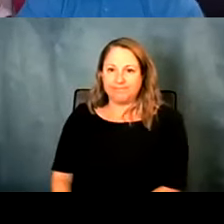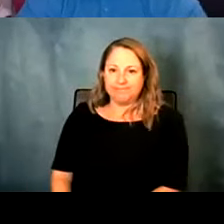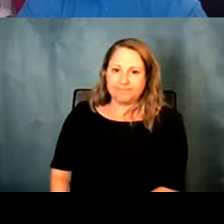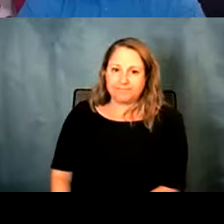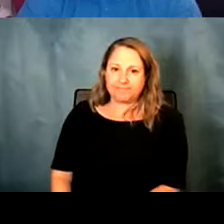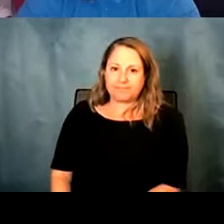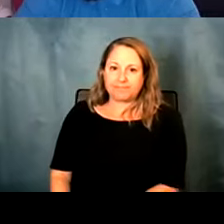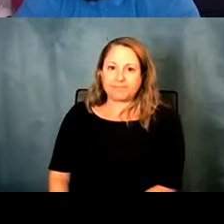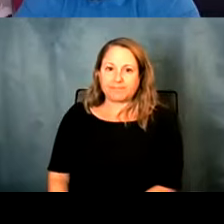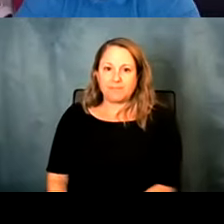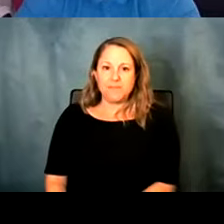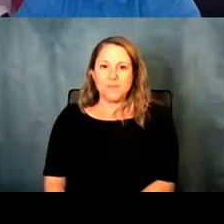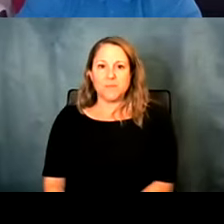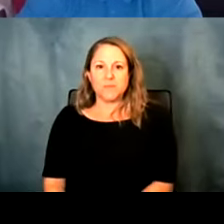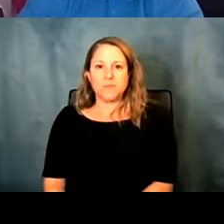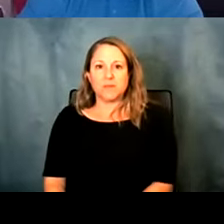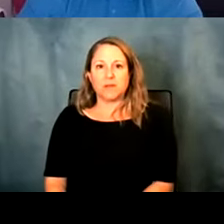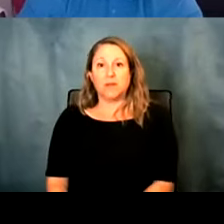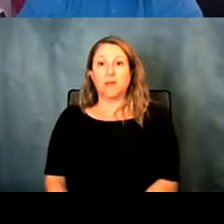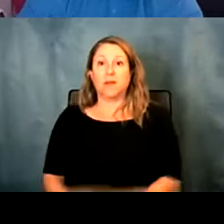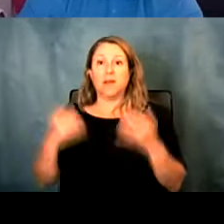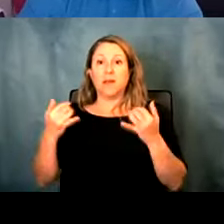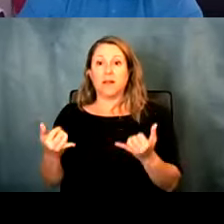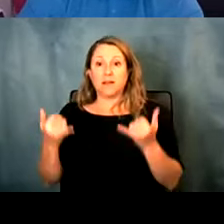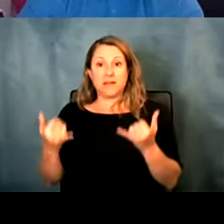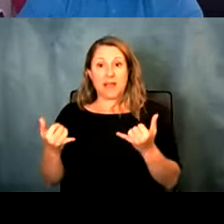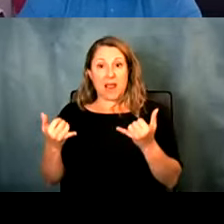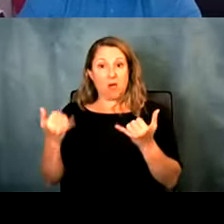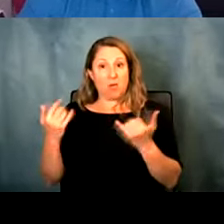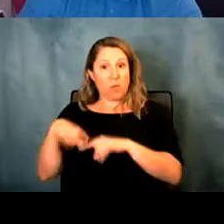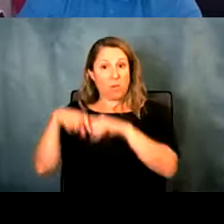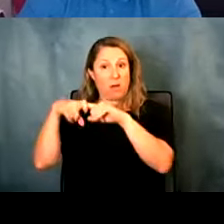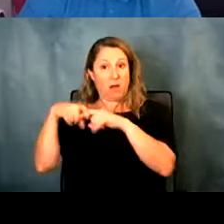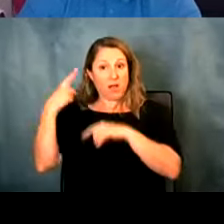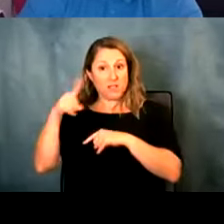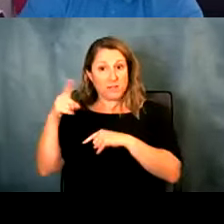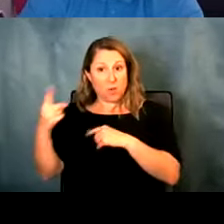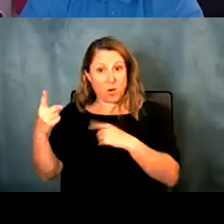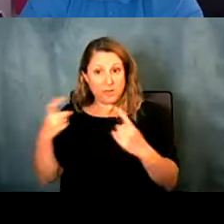So I will pause here and turn it over to Monica for any questions.